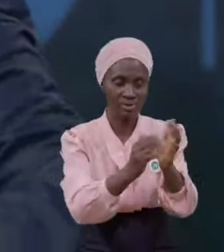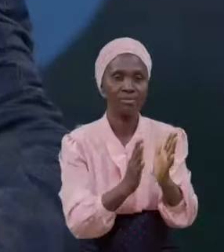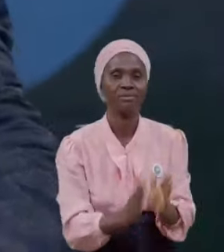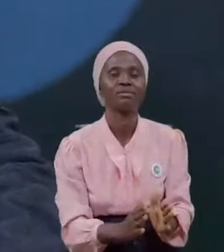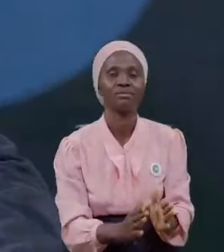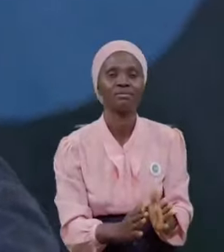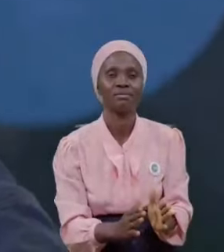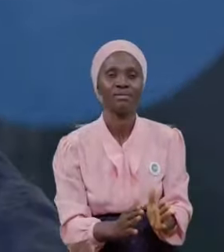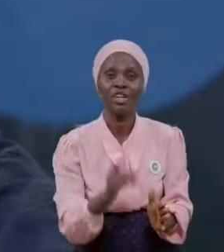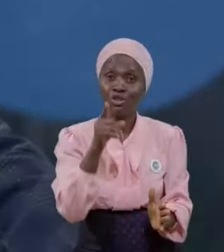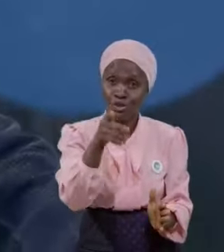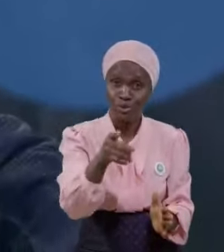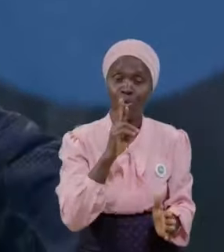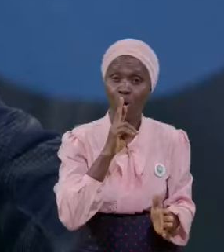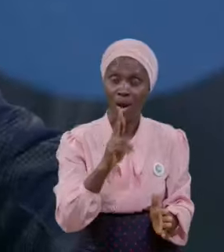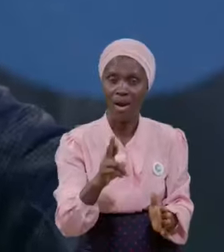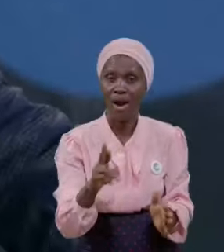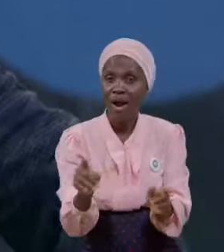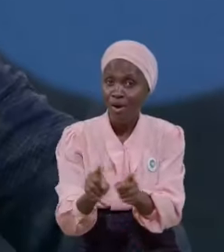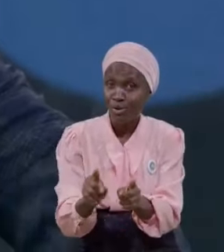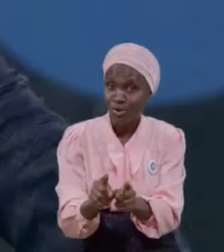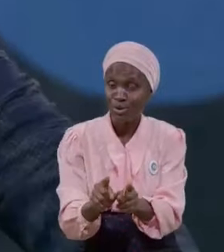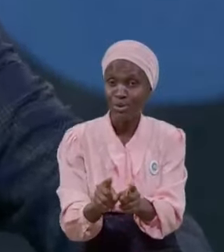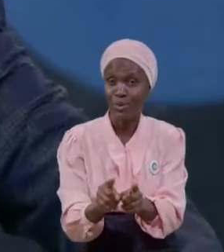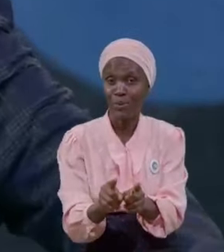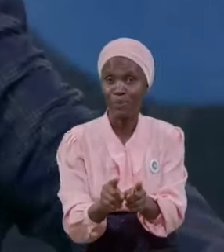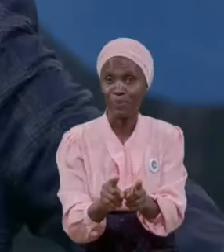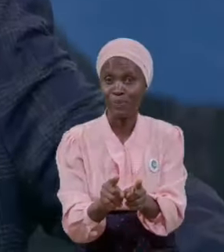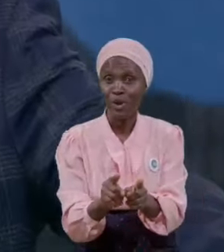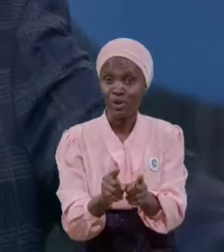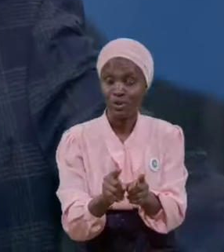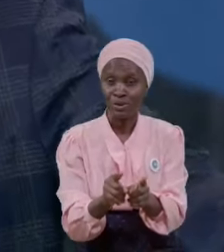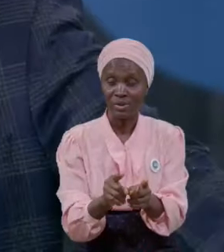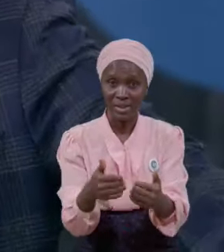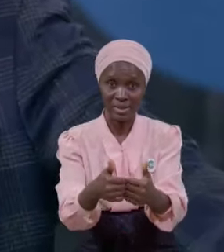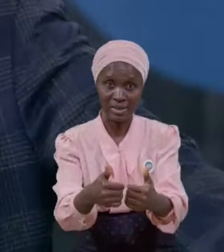also now departed, you depart from the